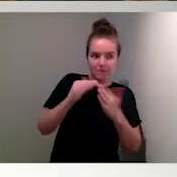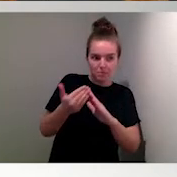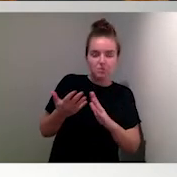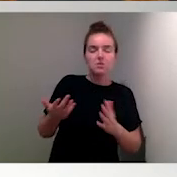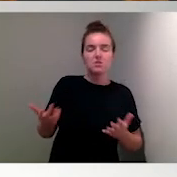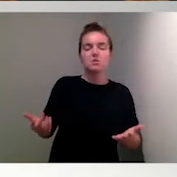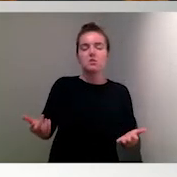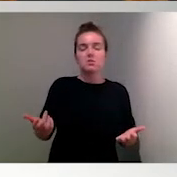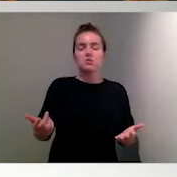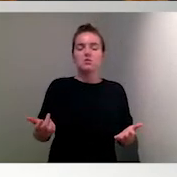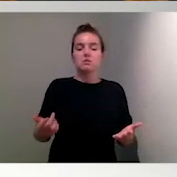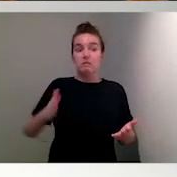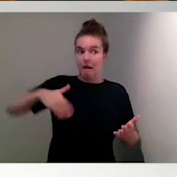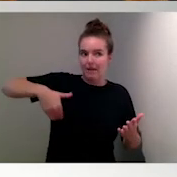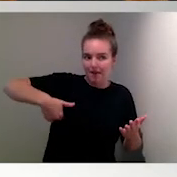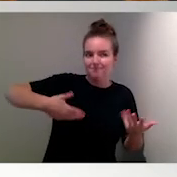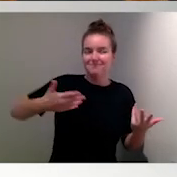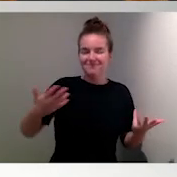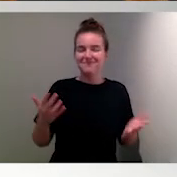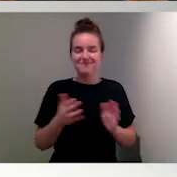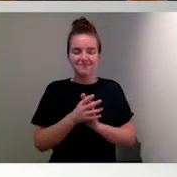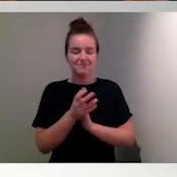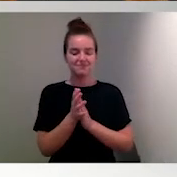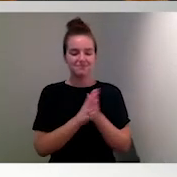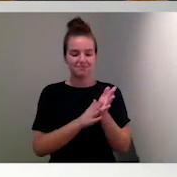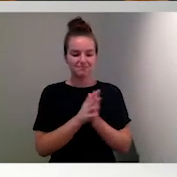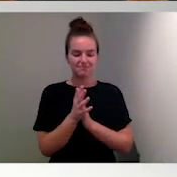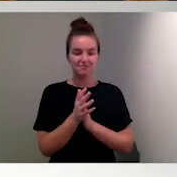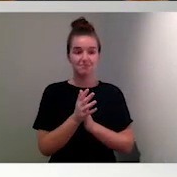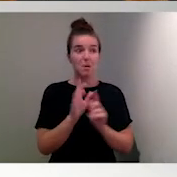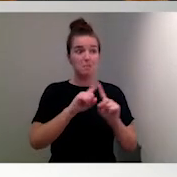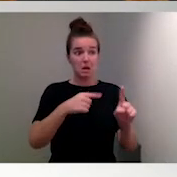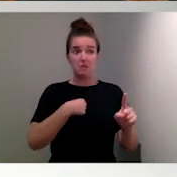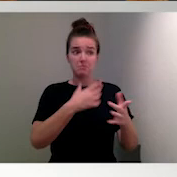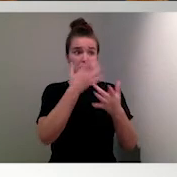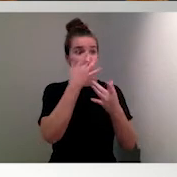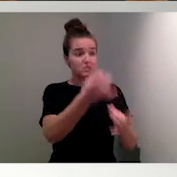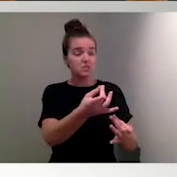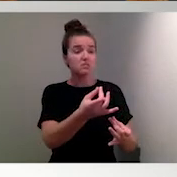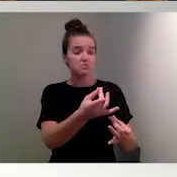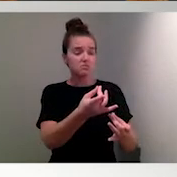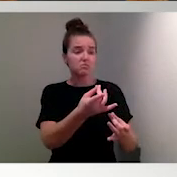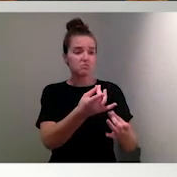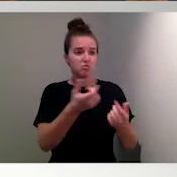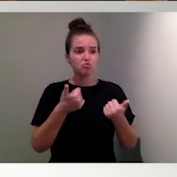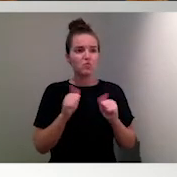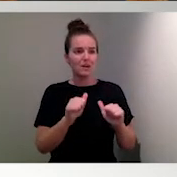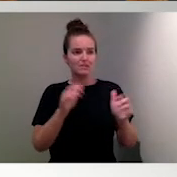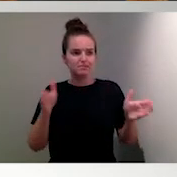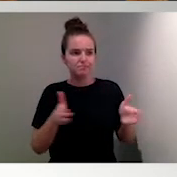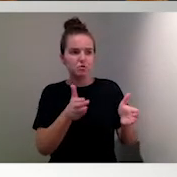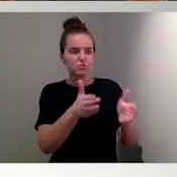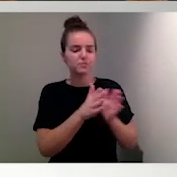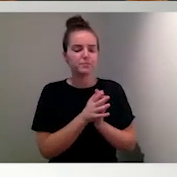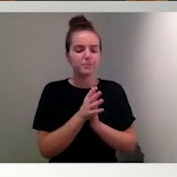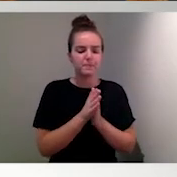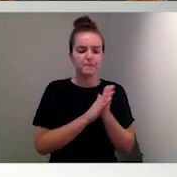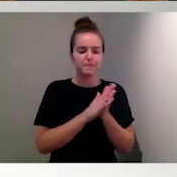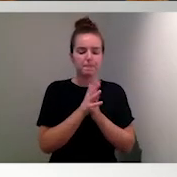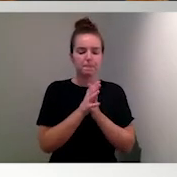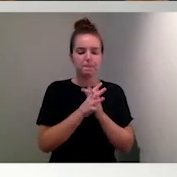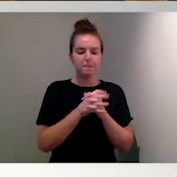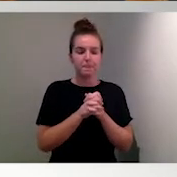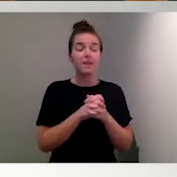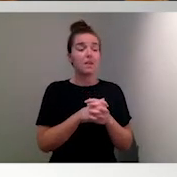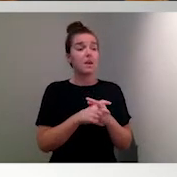but it is something that I'm interested in pursuing. So I agree with you. We're definitely underserved